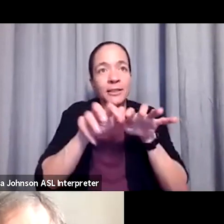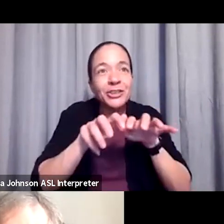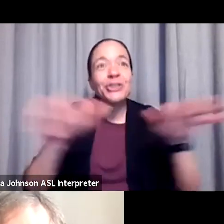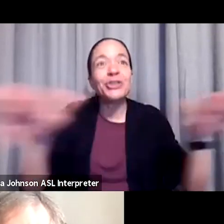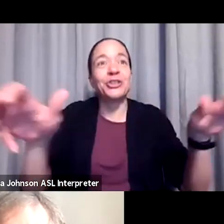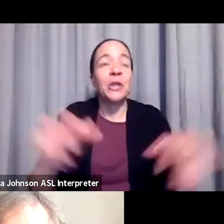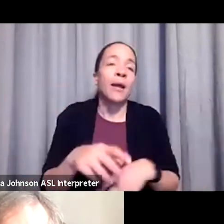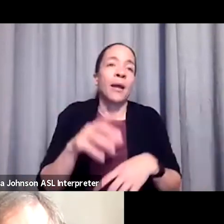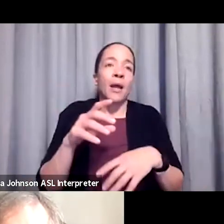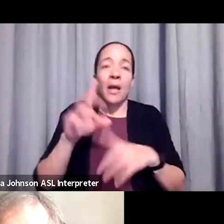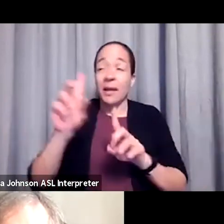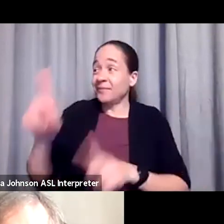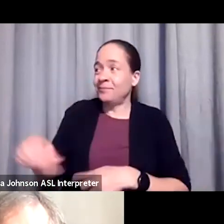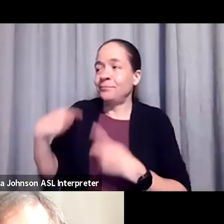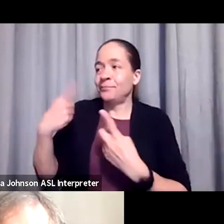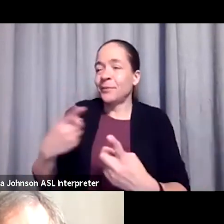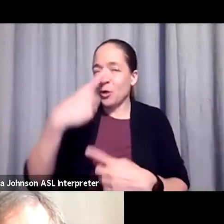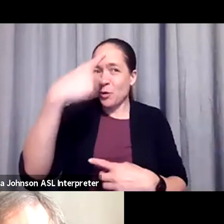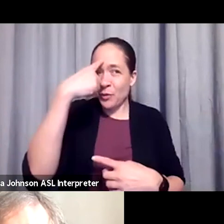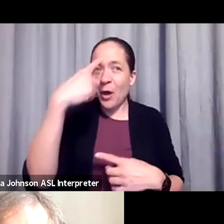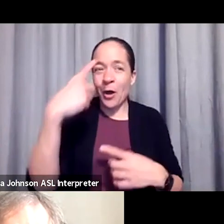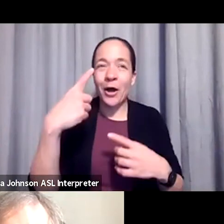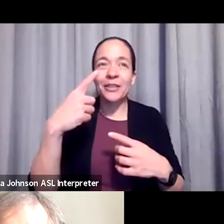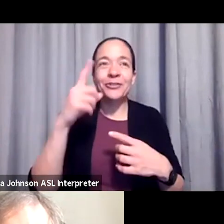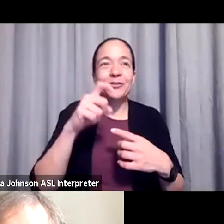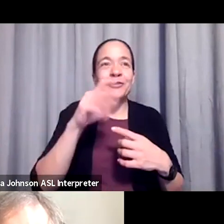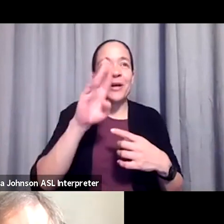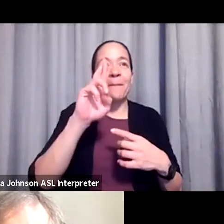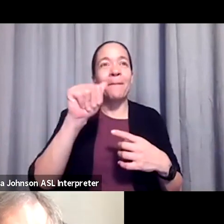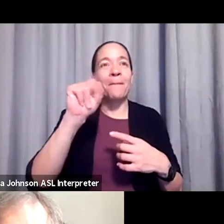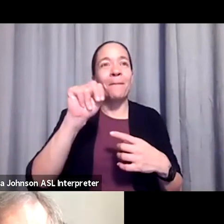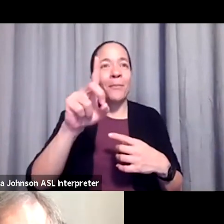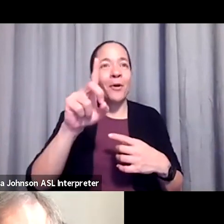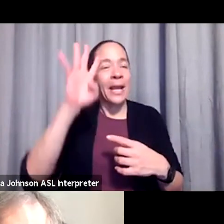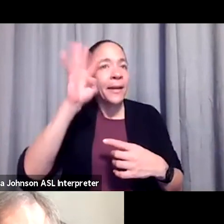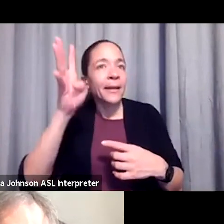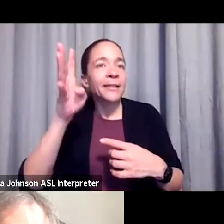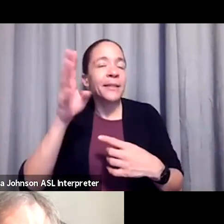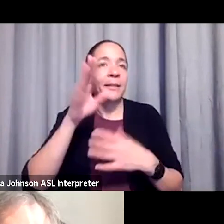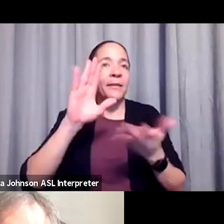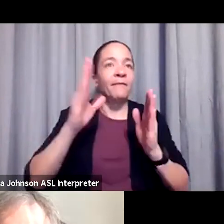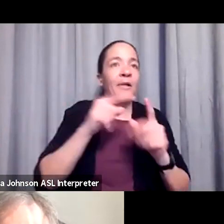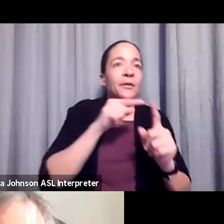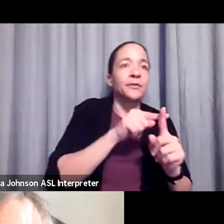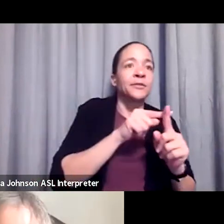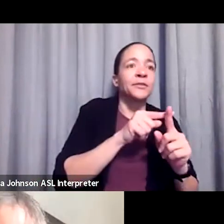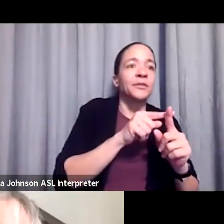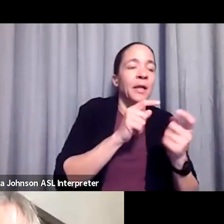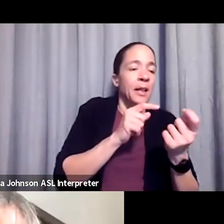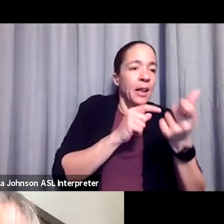put it sort of in the marketing framework of the brand idea versus sort of the segmented